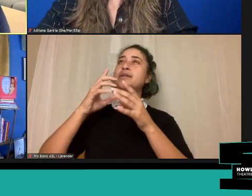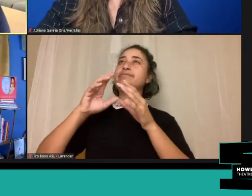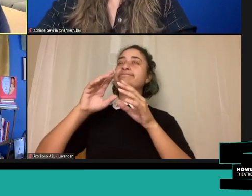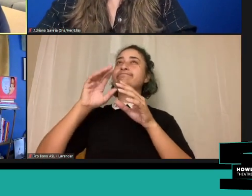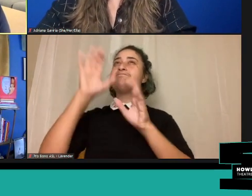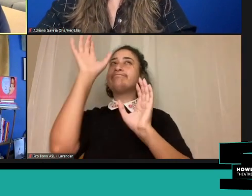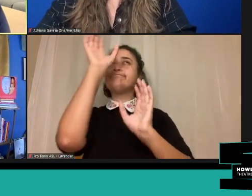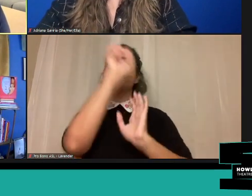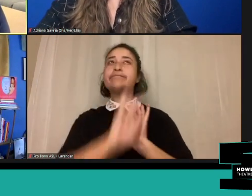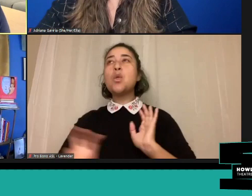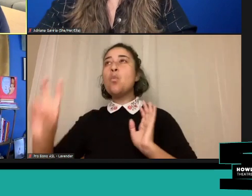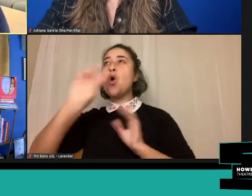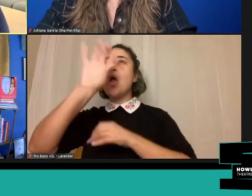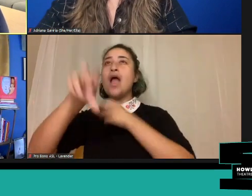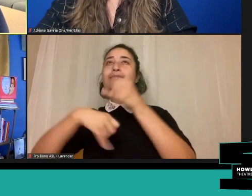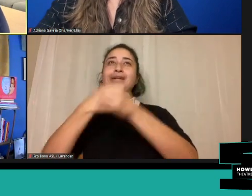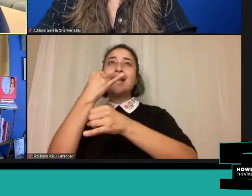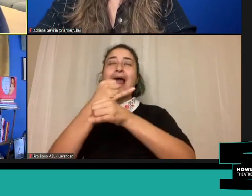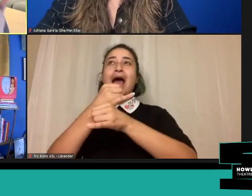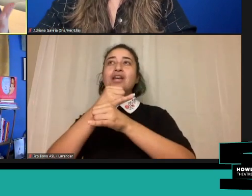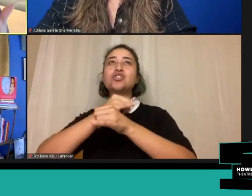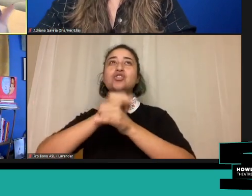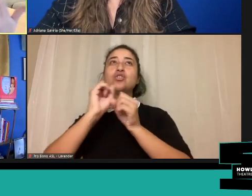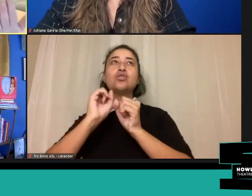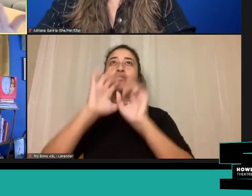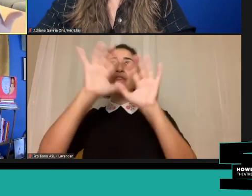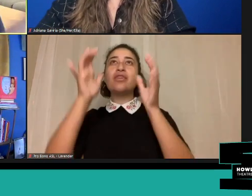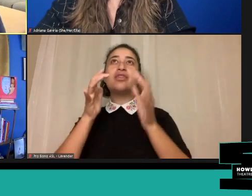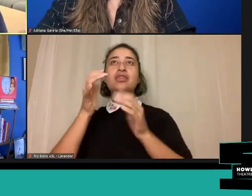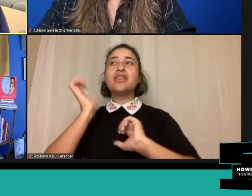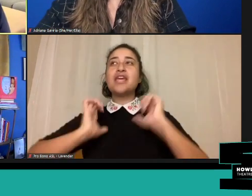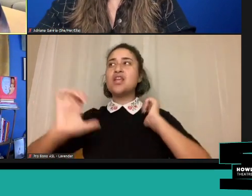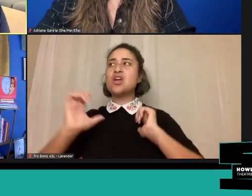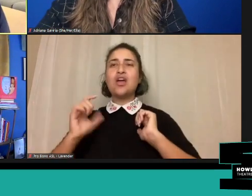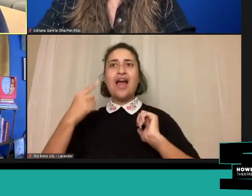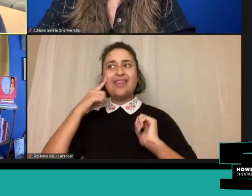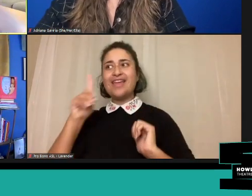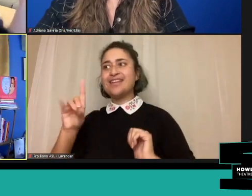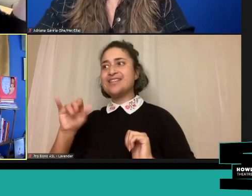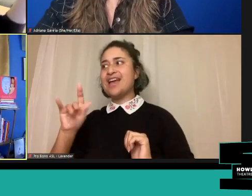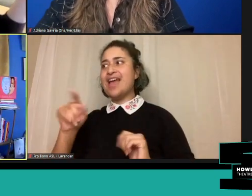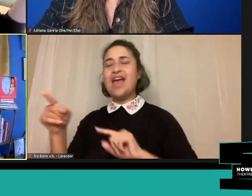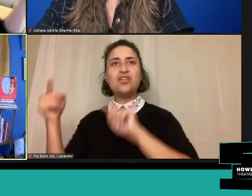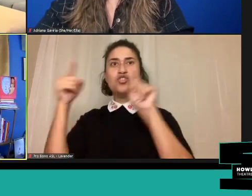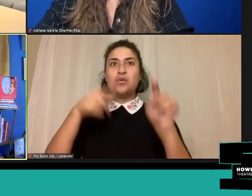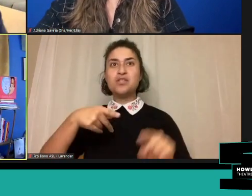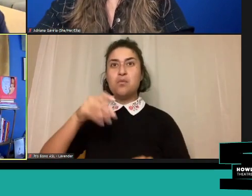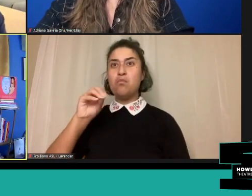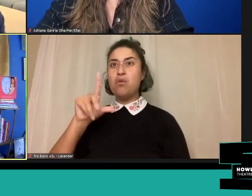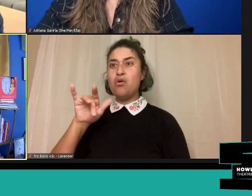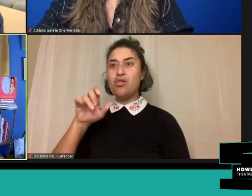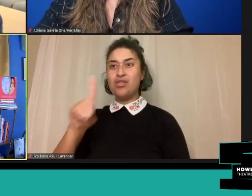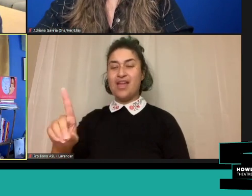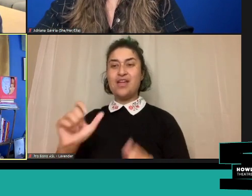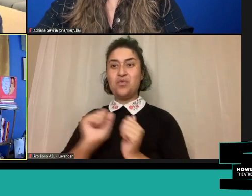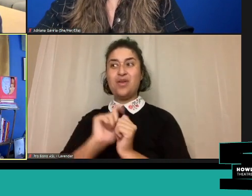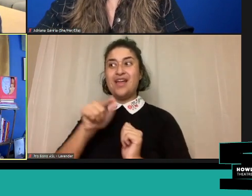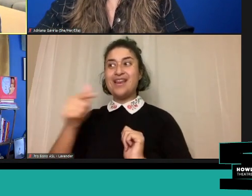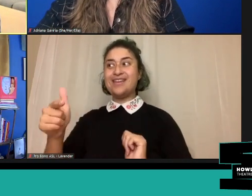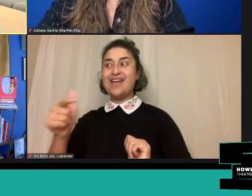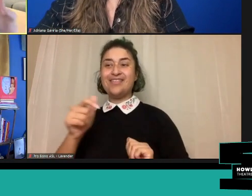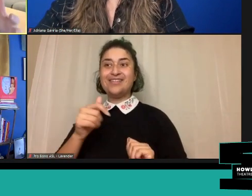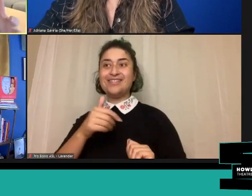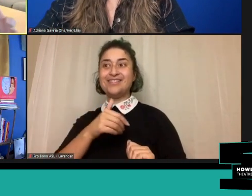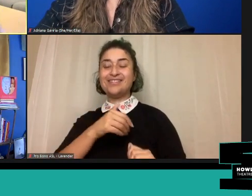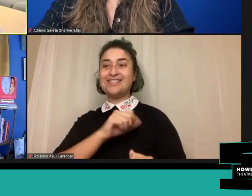and the way that Diane, you know, she went to Poland like every couple years, yeah, with another colleague, John Rivera, who's a dear